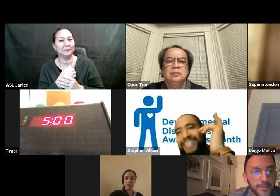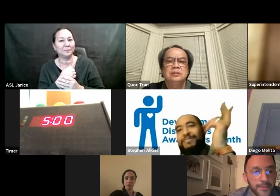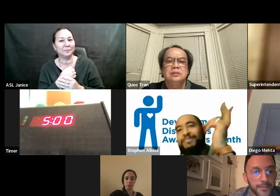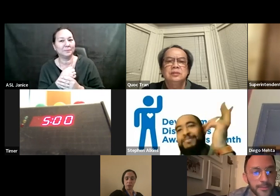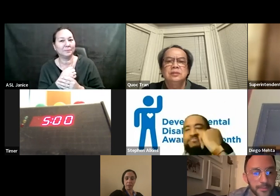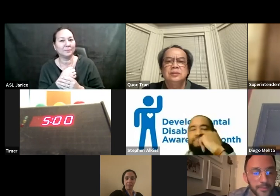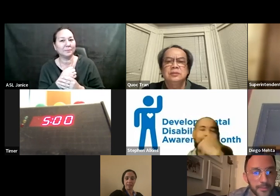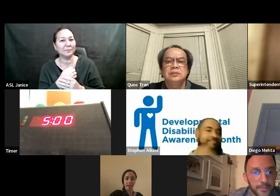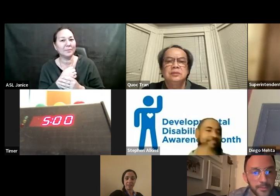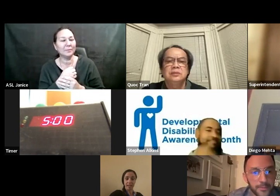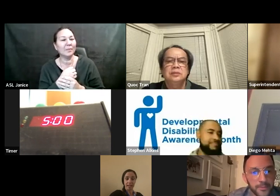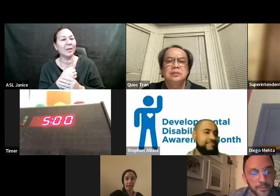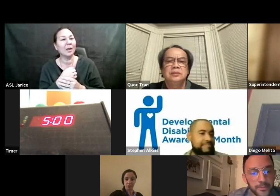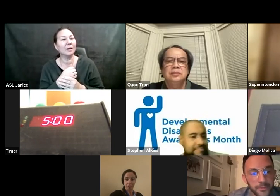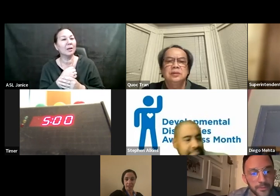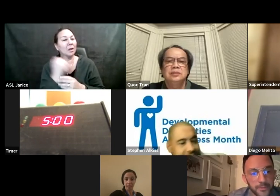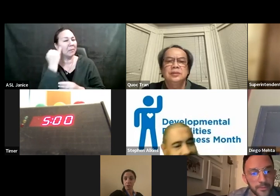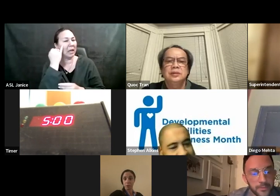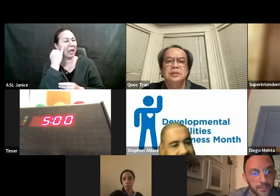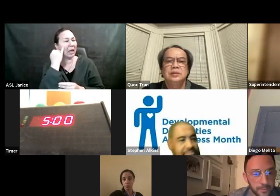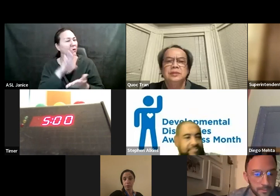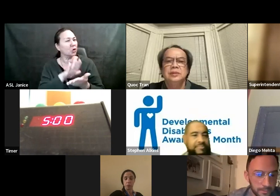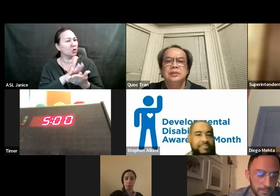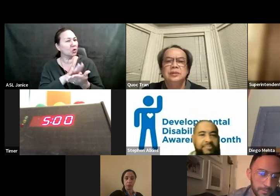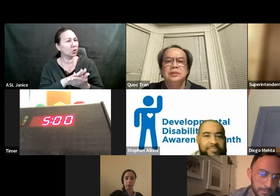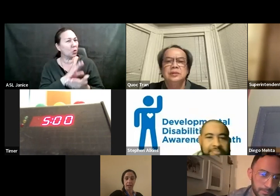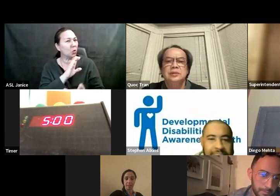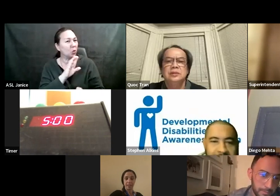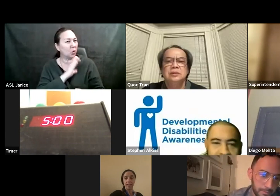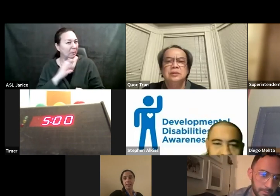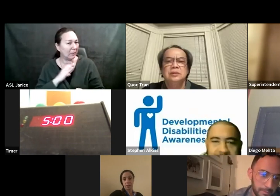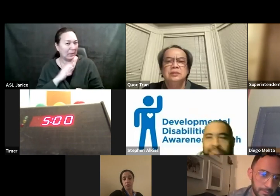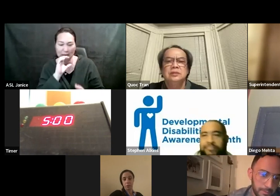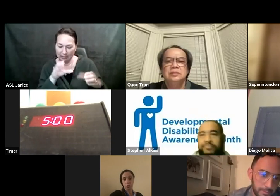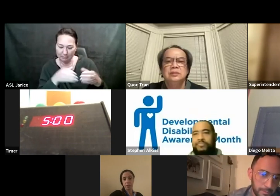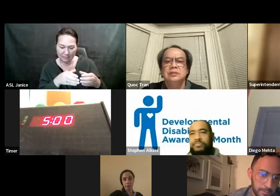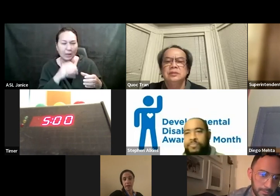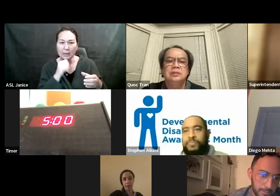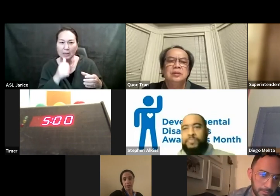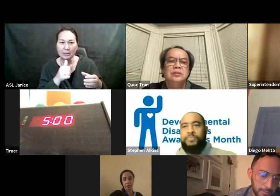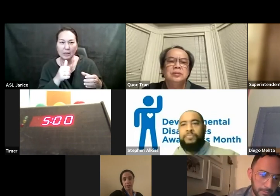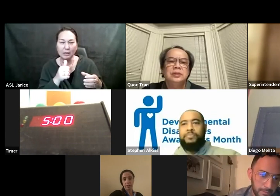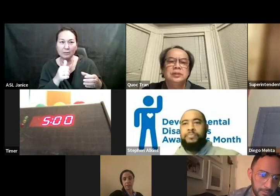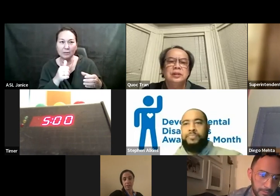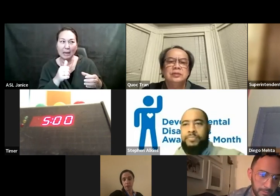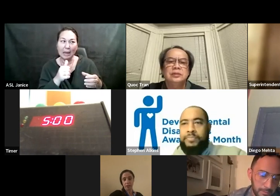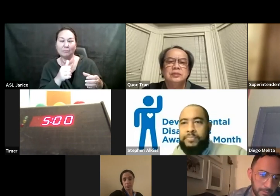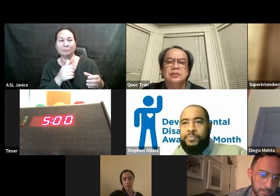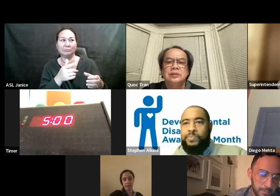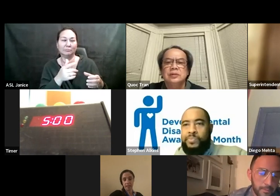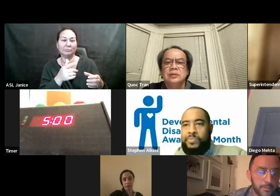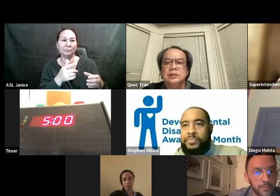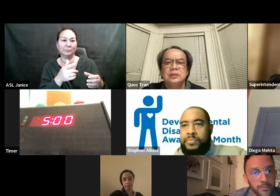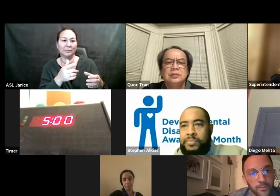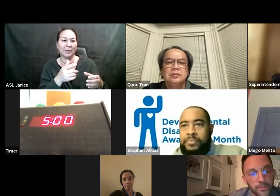but if the school committee does not take an action either to approve or to reject it goes forward to the mayor as if no